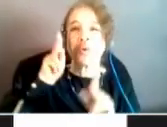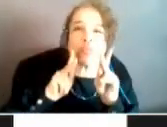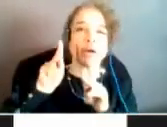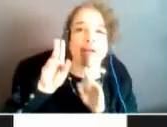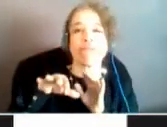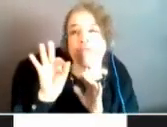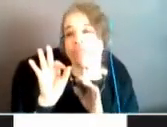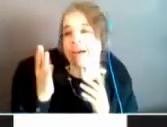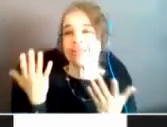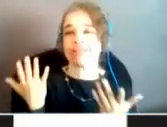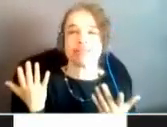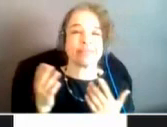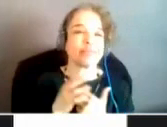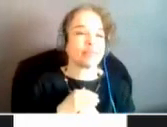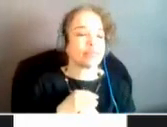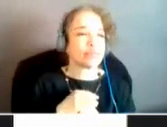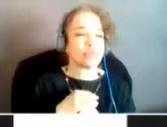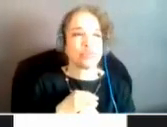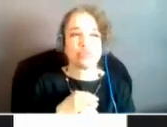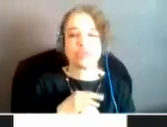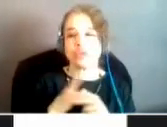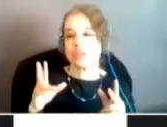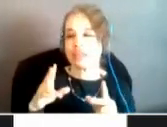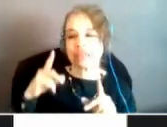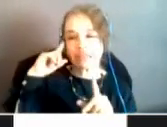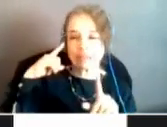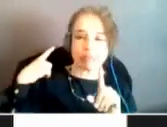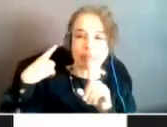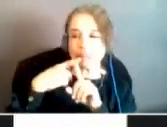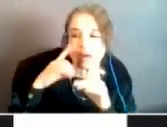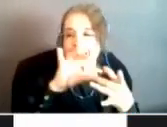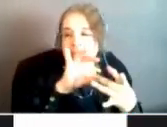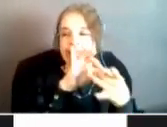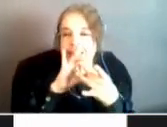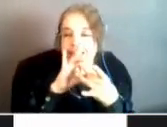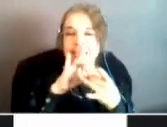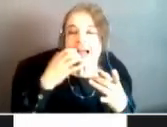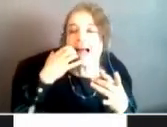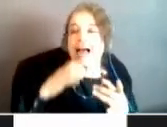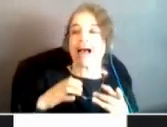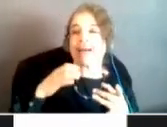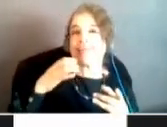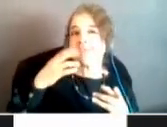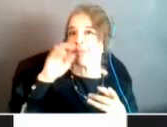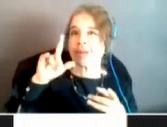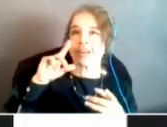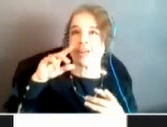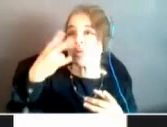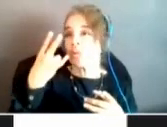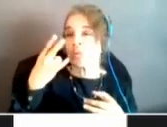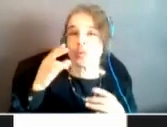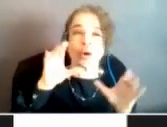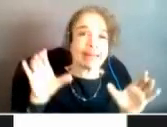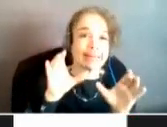found, you know, very positive connections and maybe a hot meal or two and activities